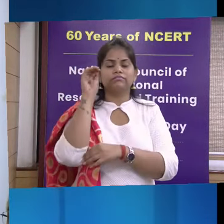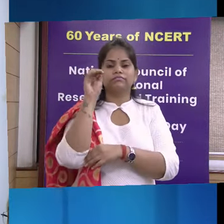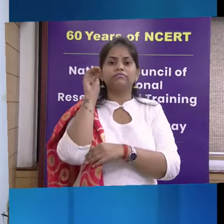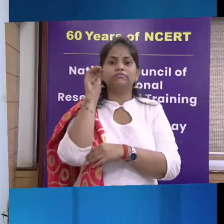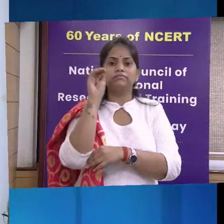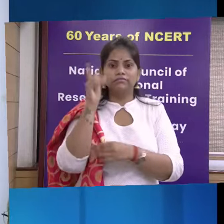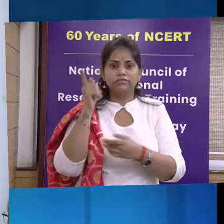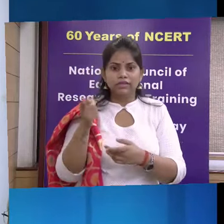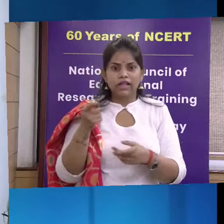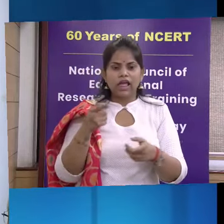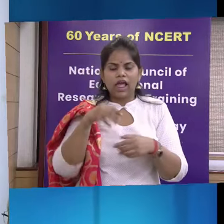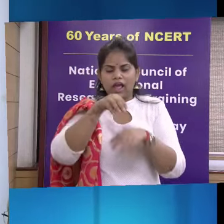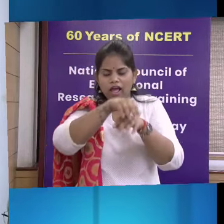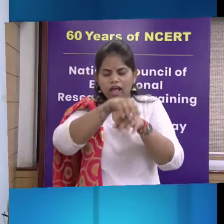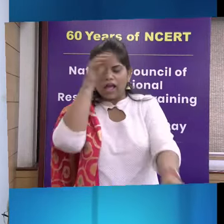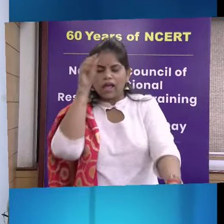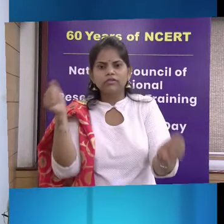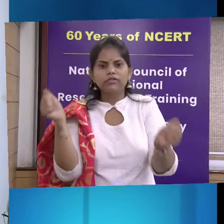Elephant together.